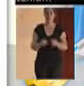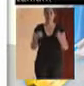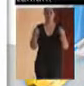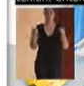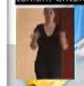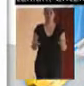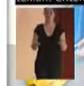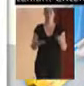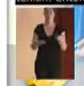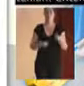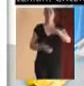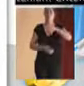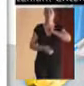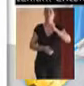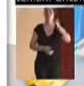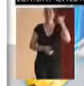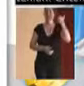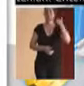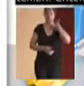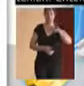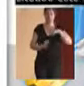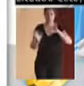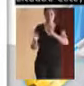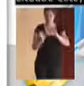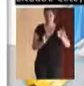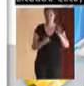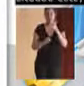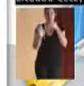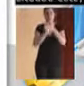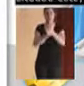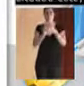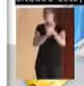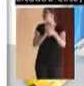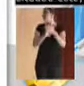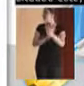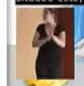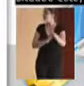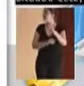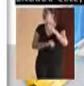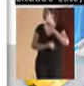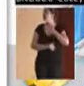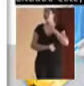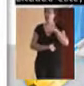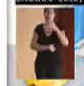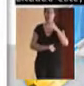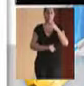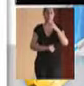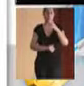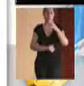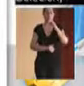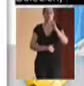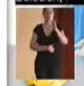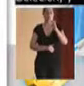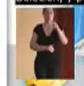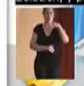them accordingly to a sequence. After that, and since I would like to talk to you now about